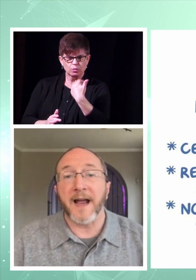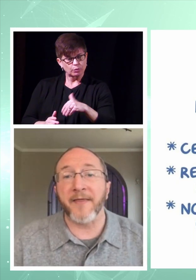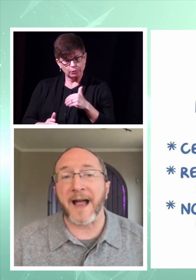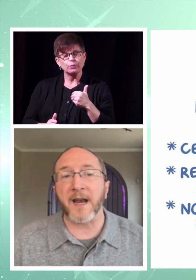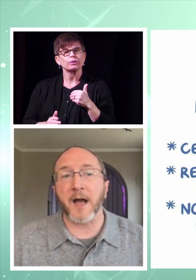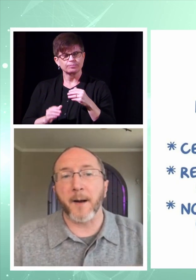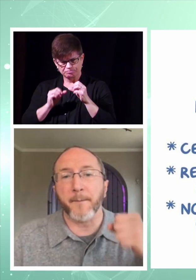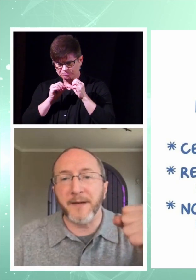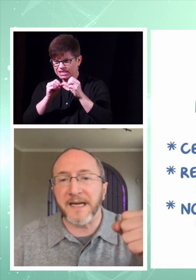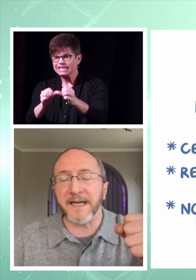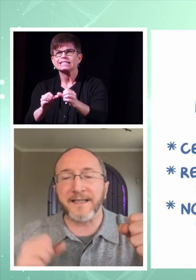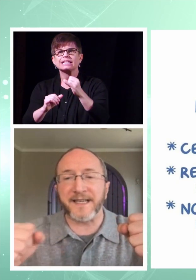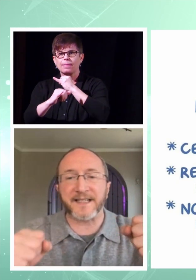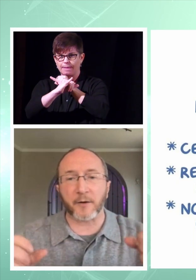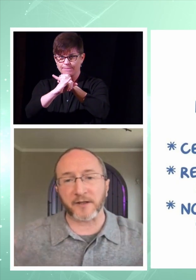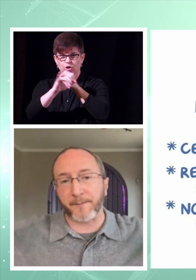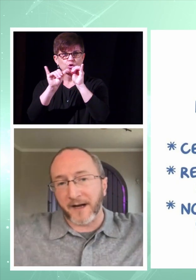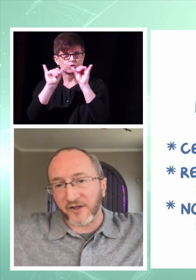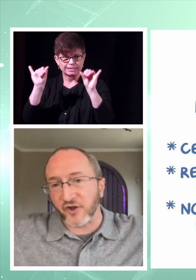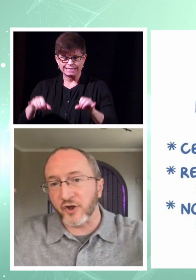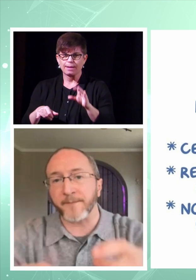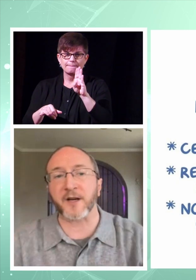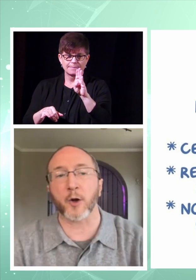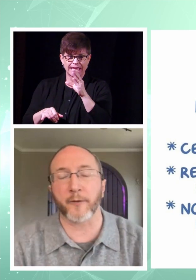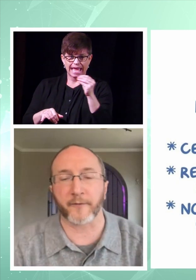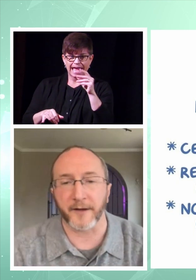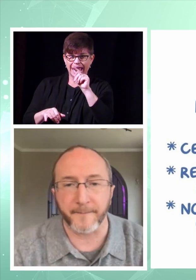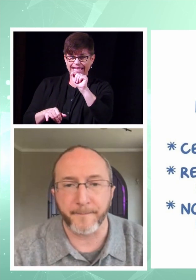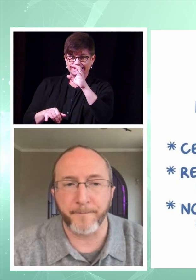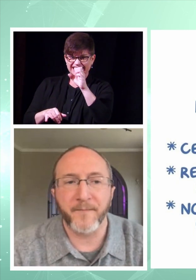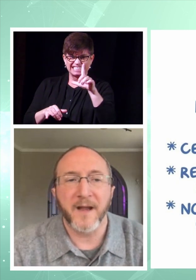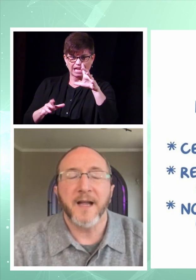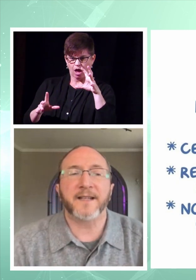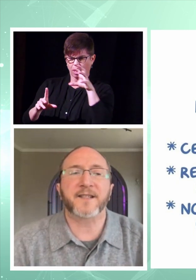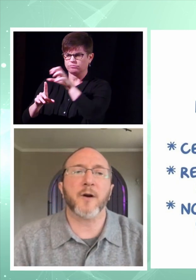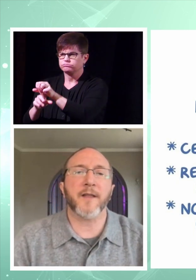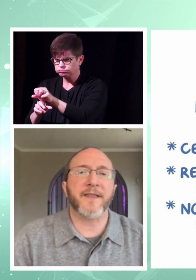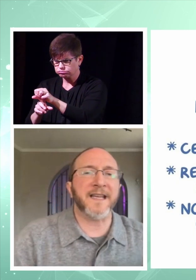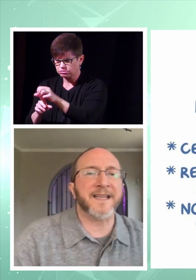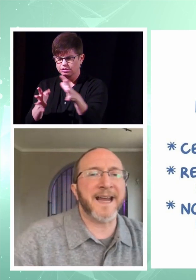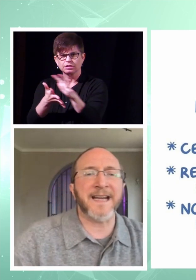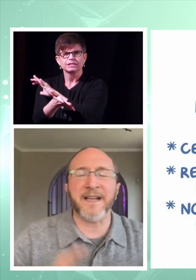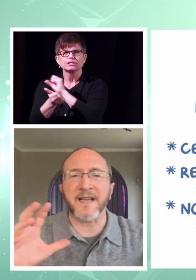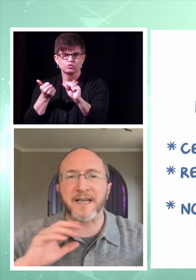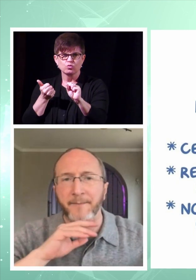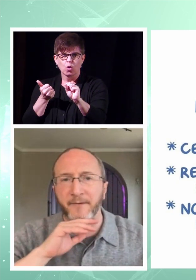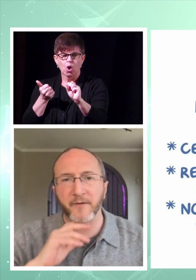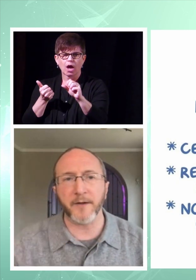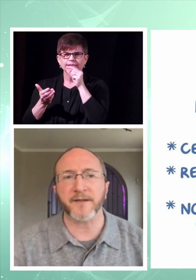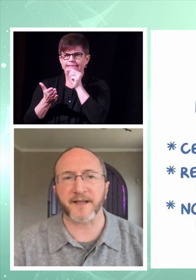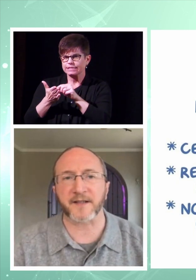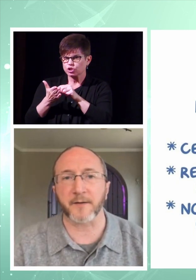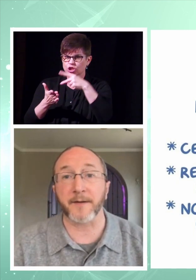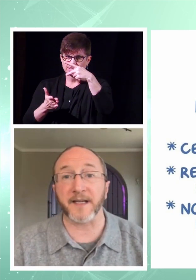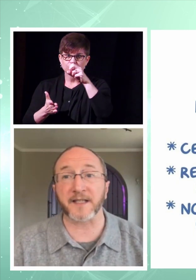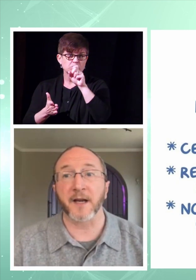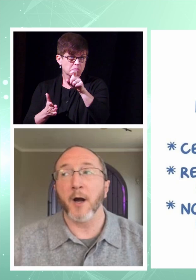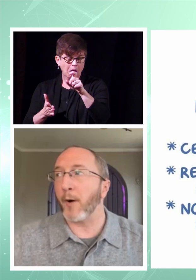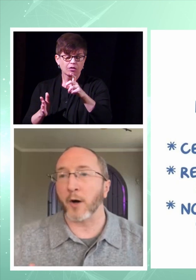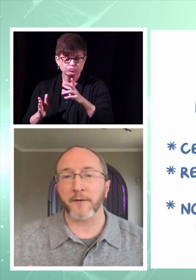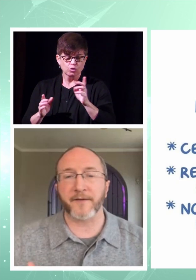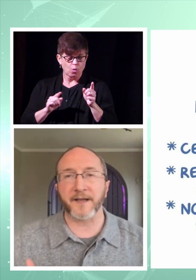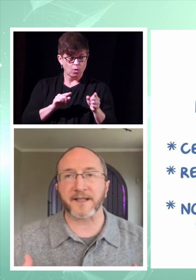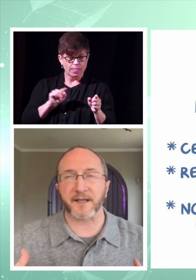12, and that B and T cell response jumps all over it. And so the innate and the adaptive immune system